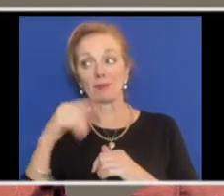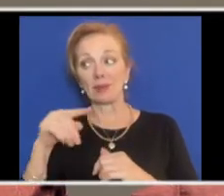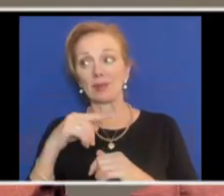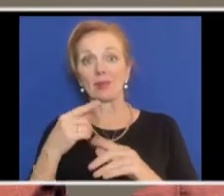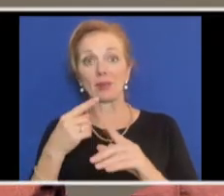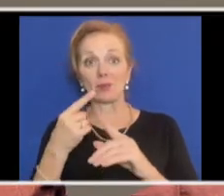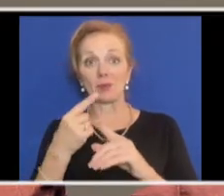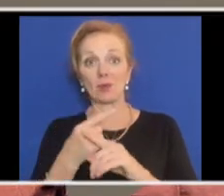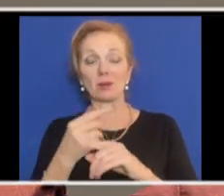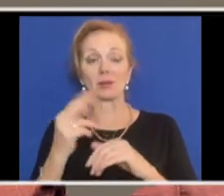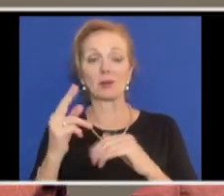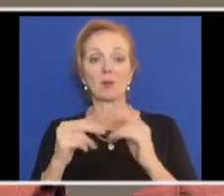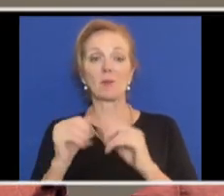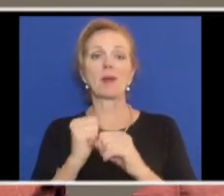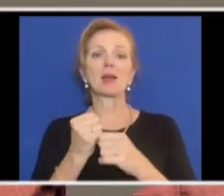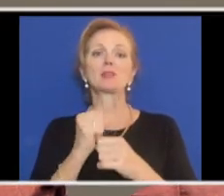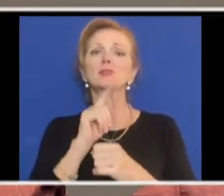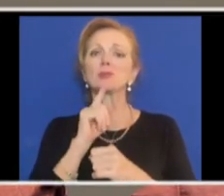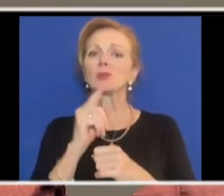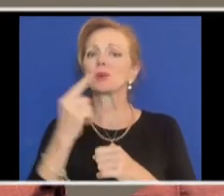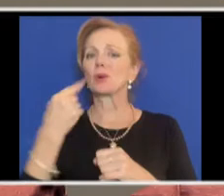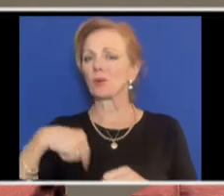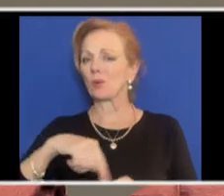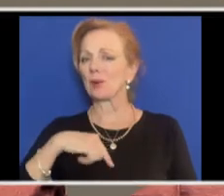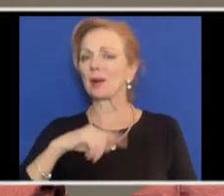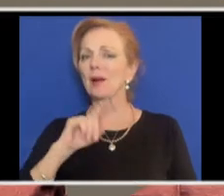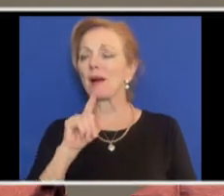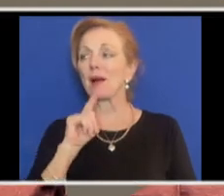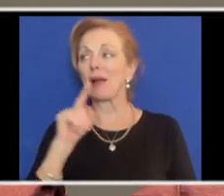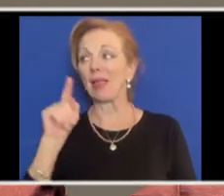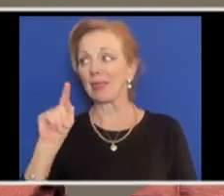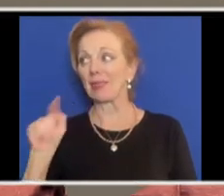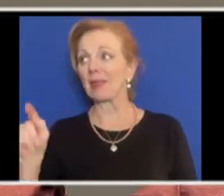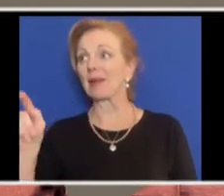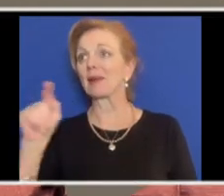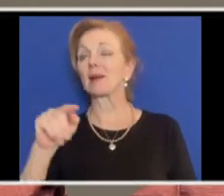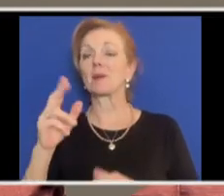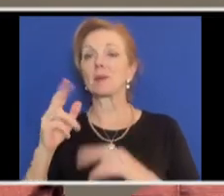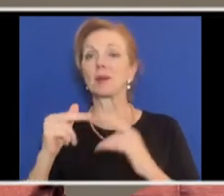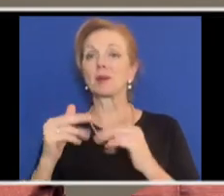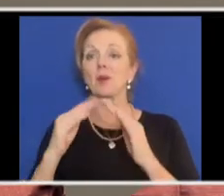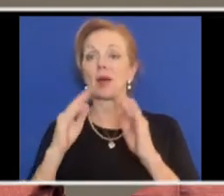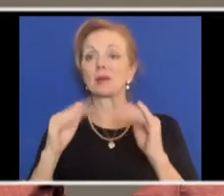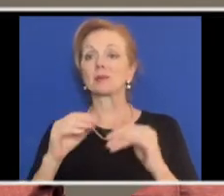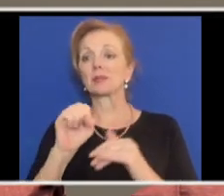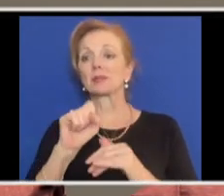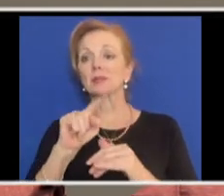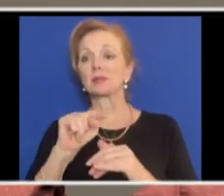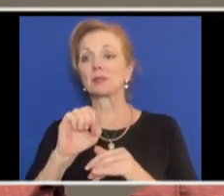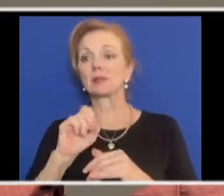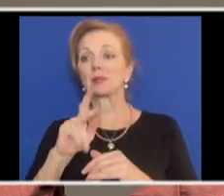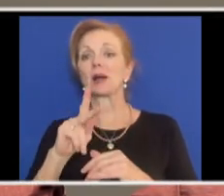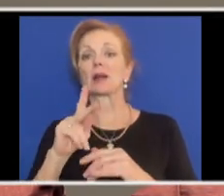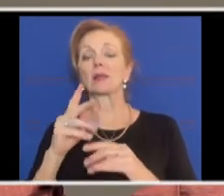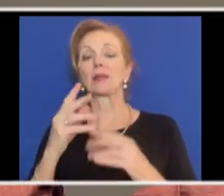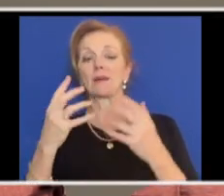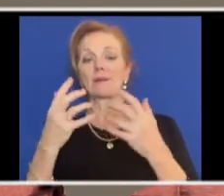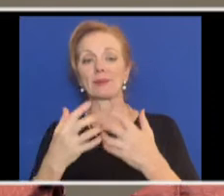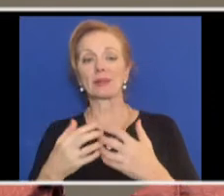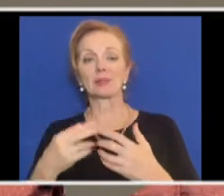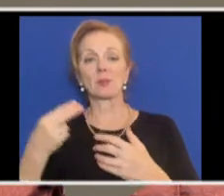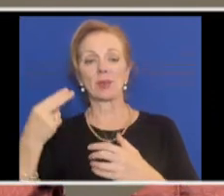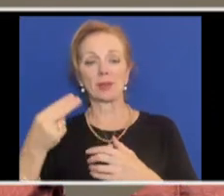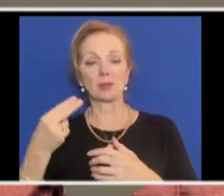to build to make sure that we are they're building a new housing stock that fits with the history